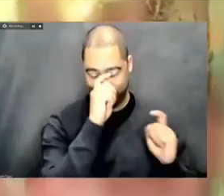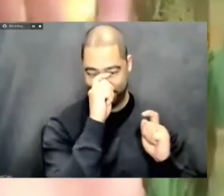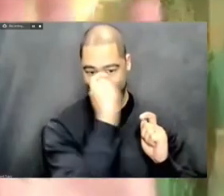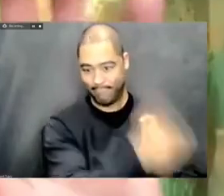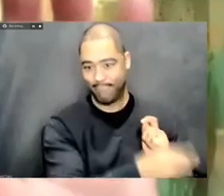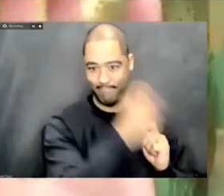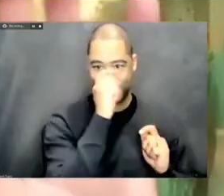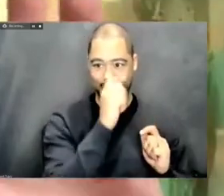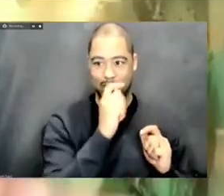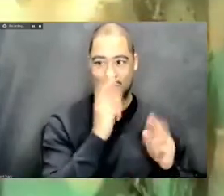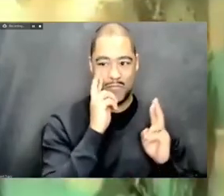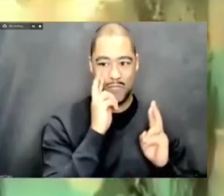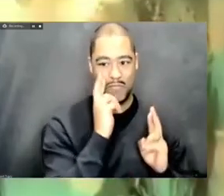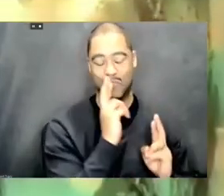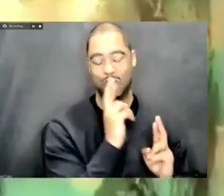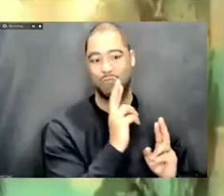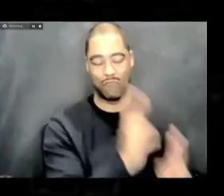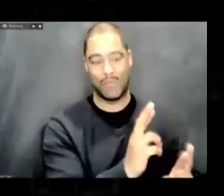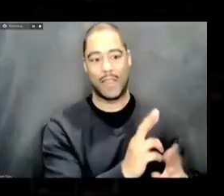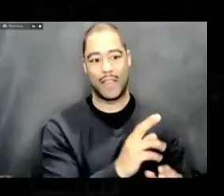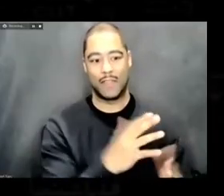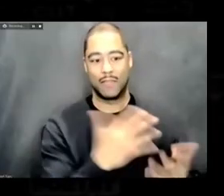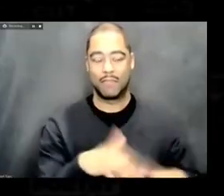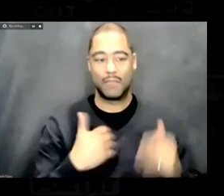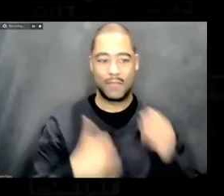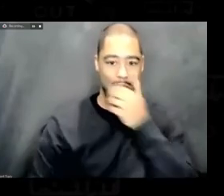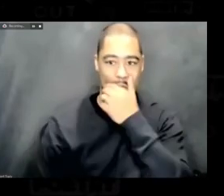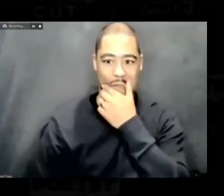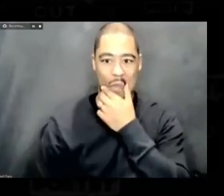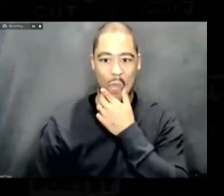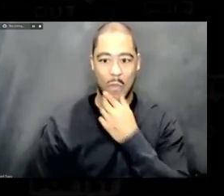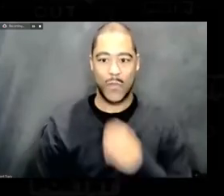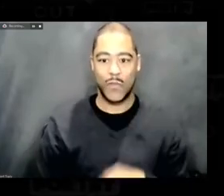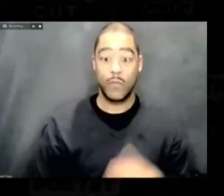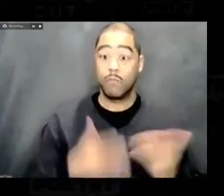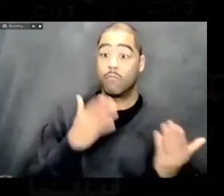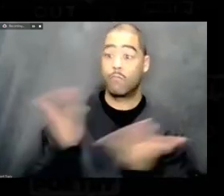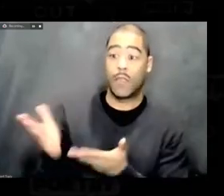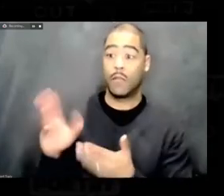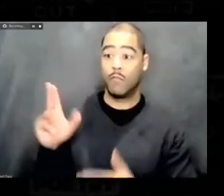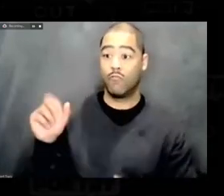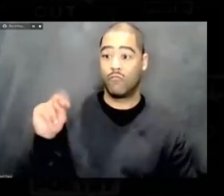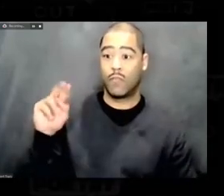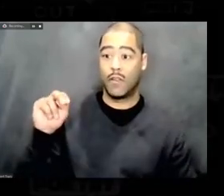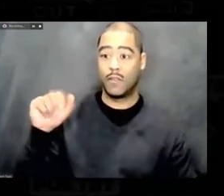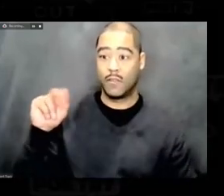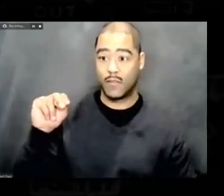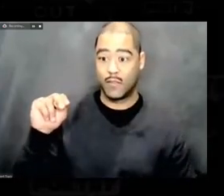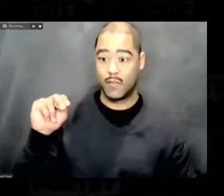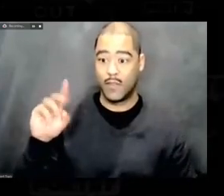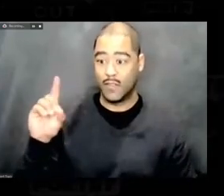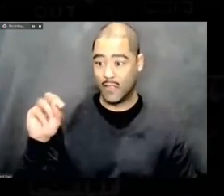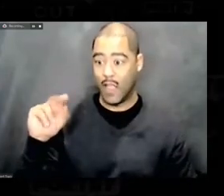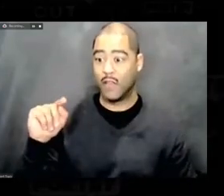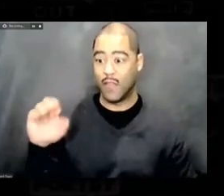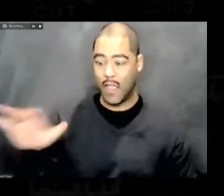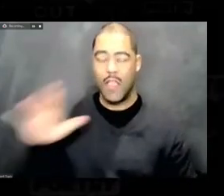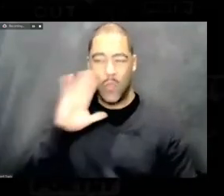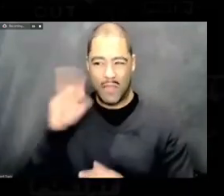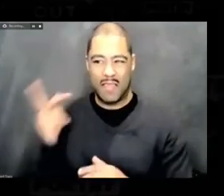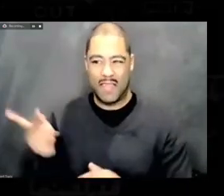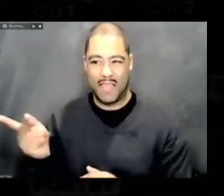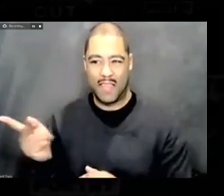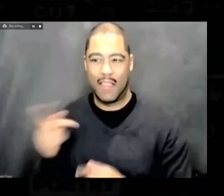fun making the announcements. All right, folks. Just to say before we announce the